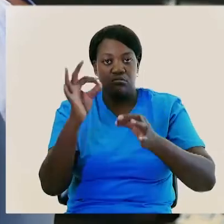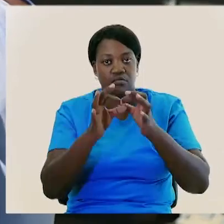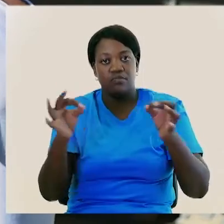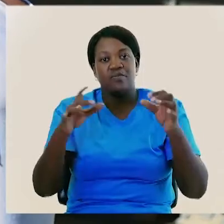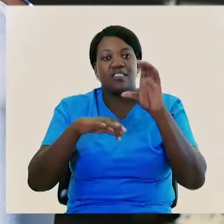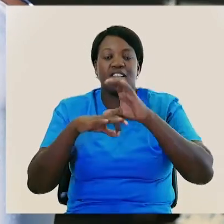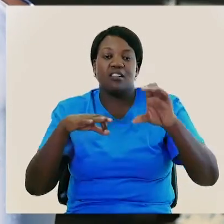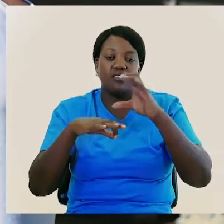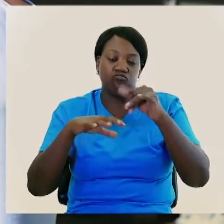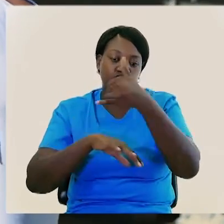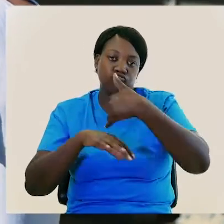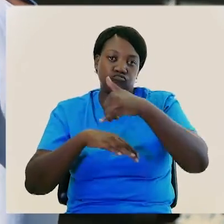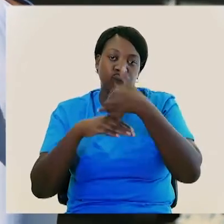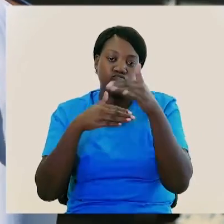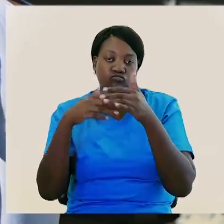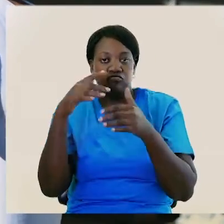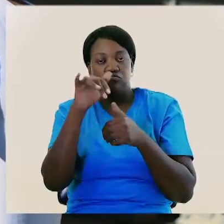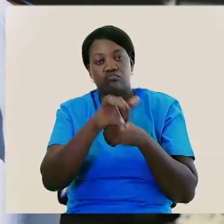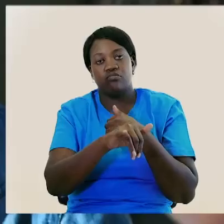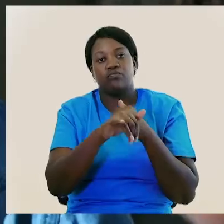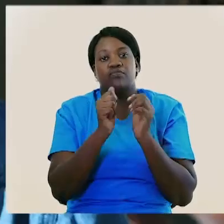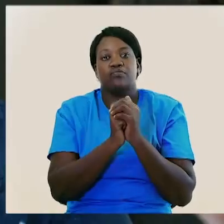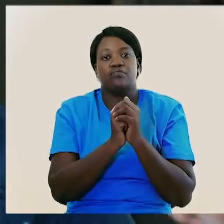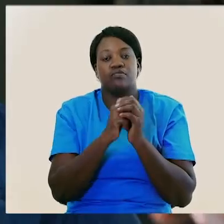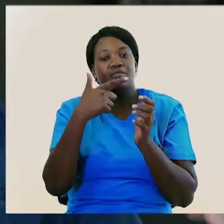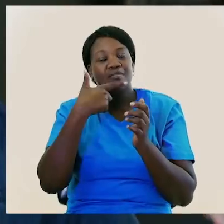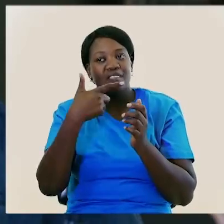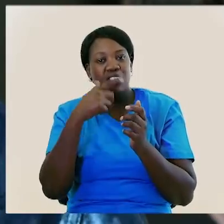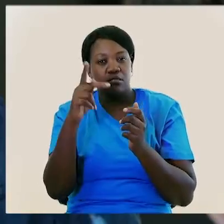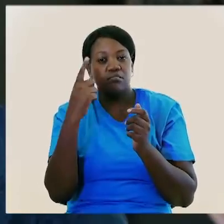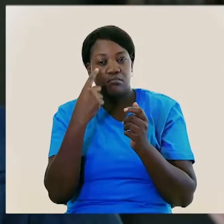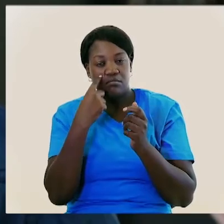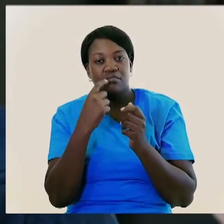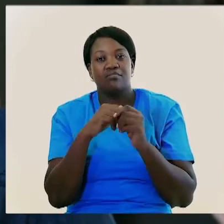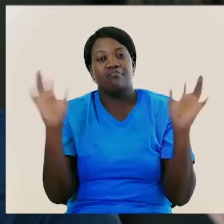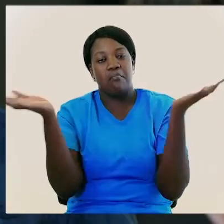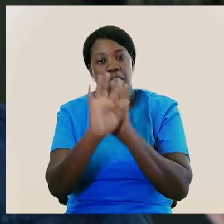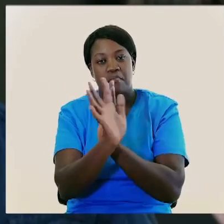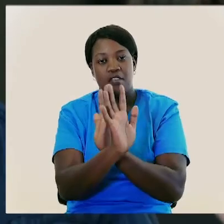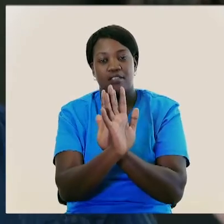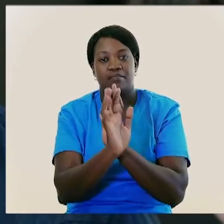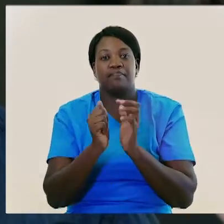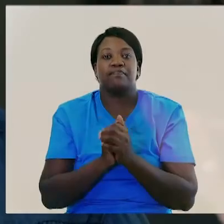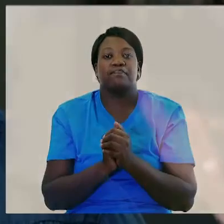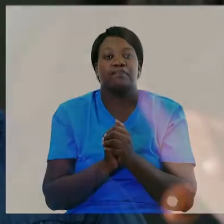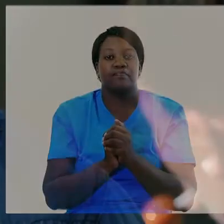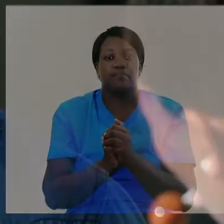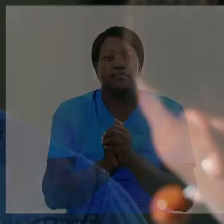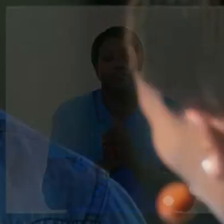at a Namcol center near where you live. Thanks again for watching and see you again soon. Goodbye.